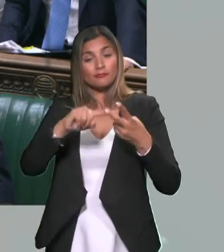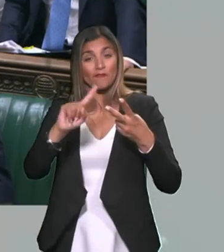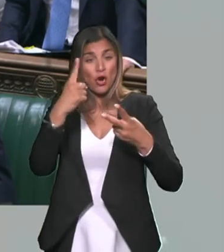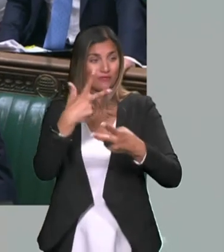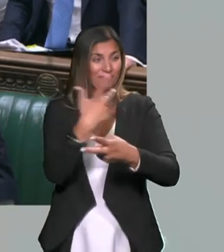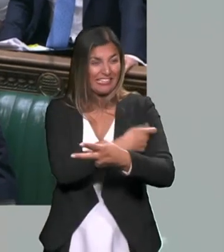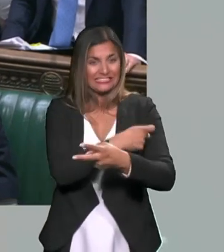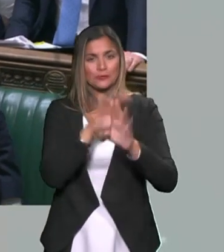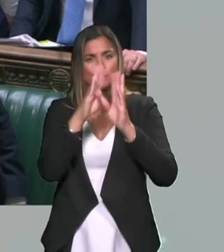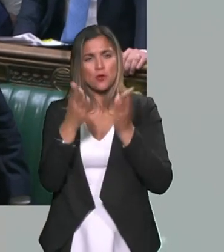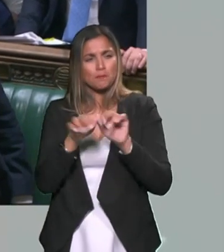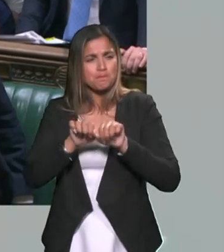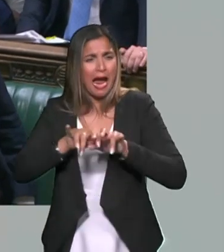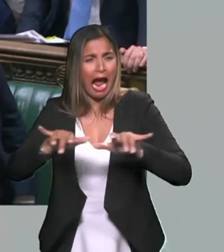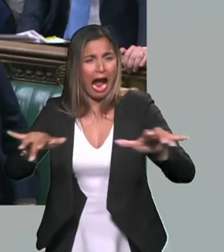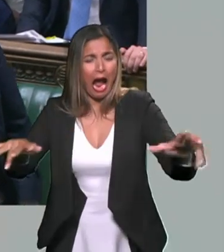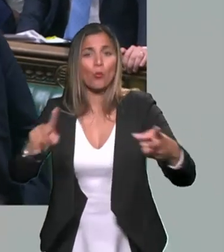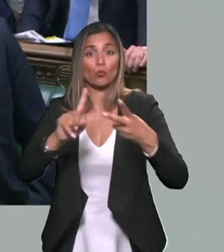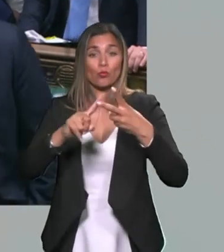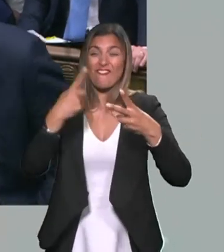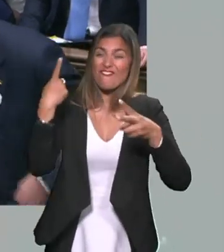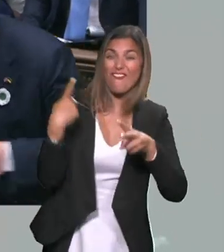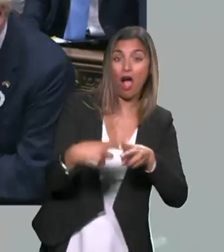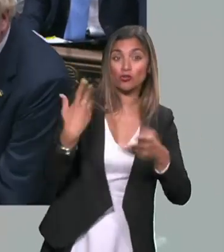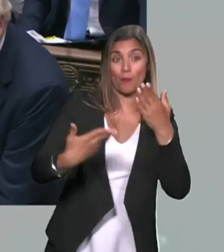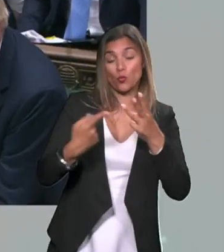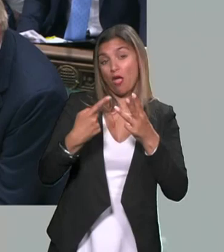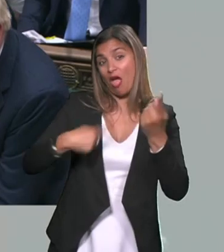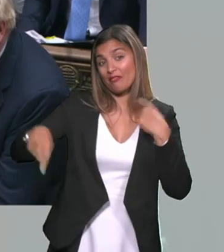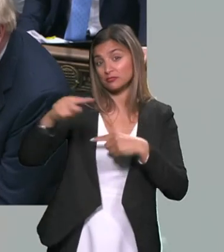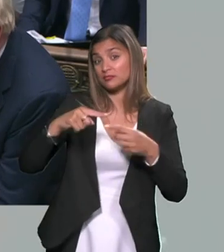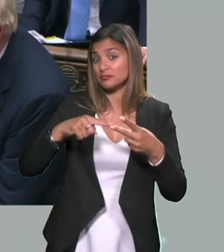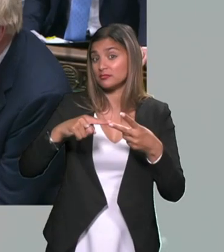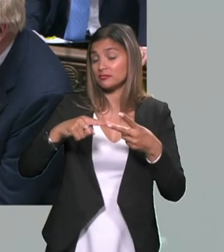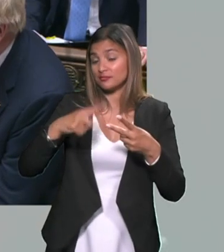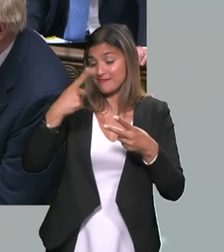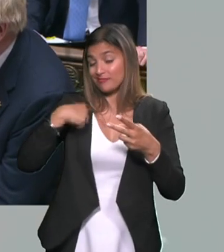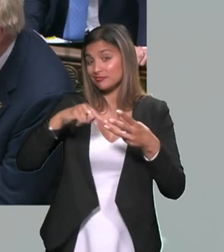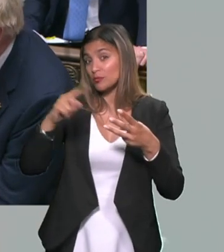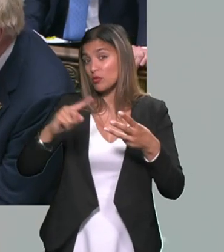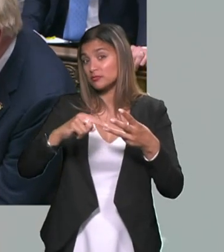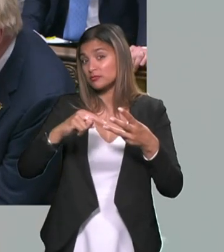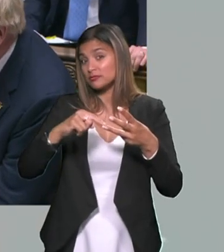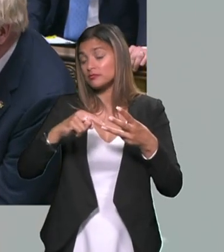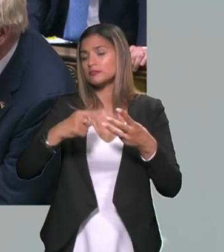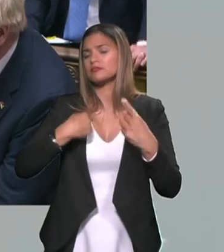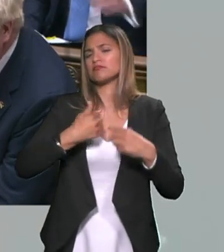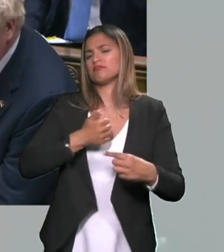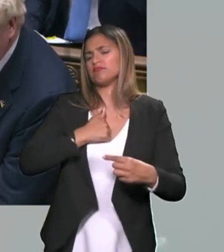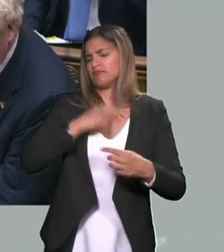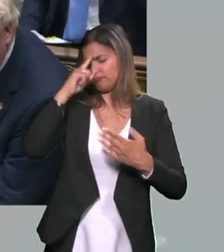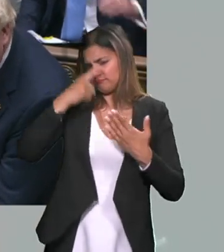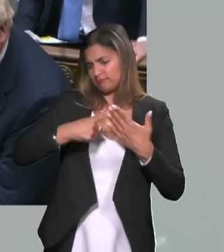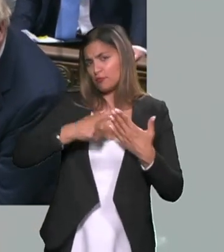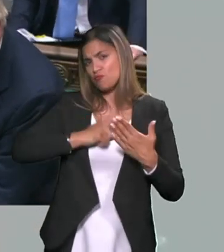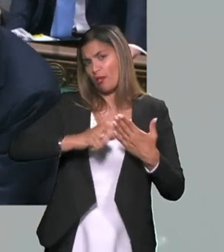vaccine in the world and rolled it out faster than any other European country, which would never be possible to listen to him, Mr. Speaker. And we played a decisive role in helping